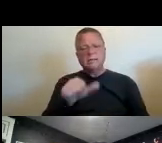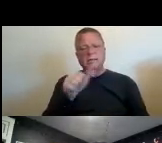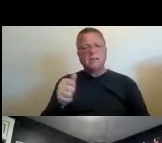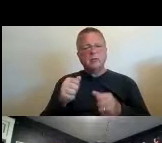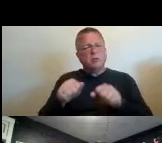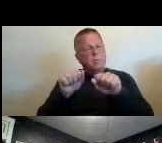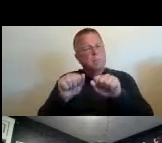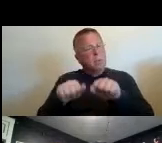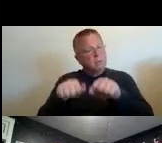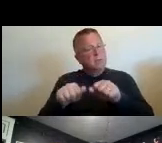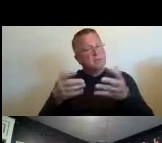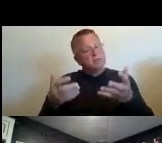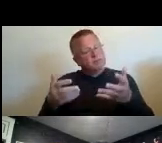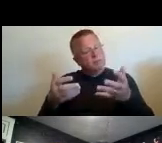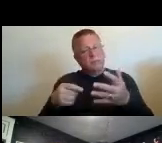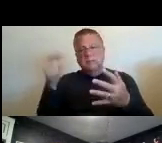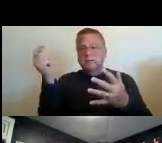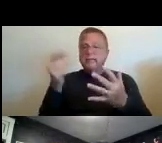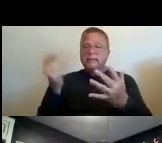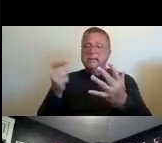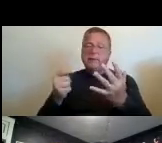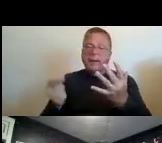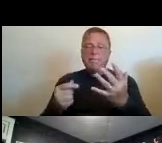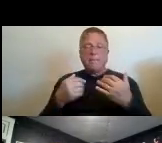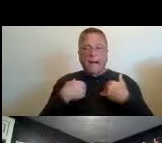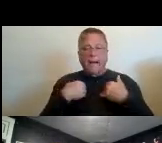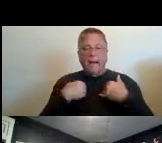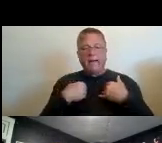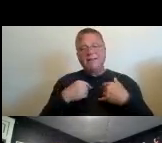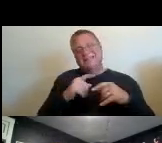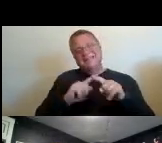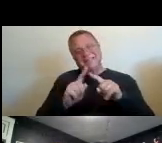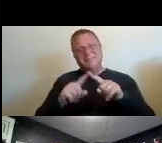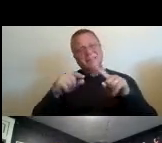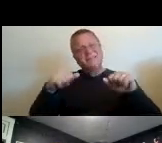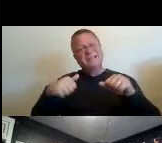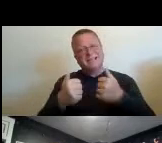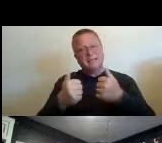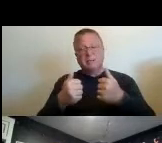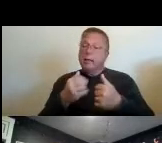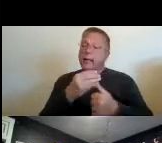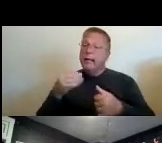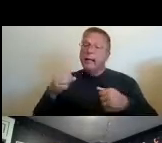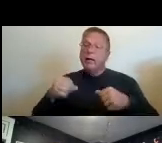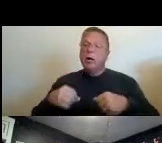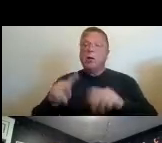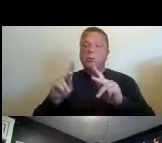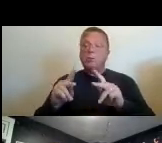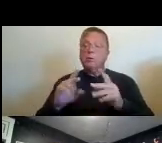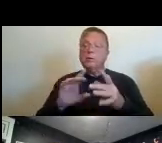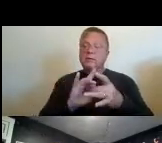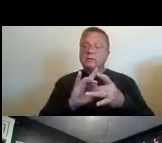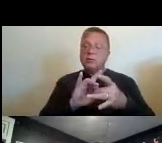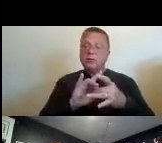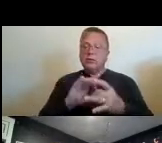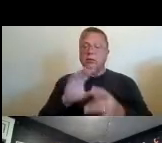possible. So, each of them have certain challenges and opportunities associated with them. Forbes,